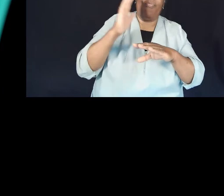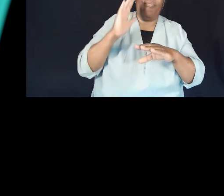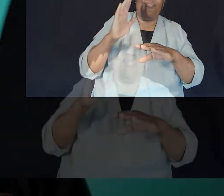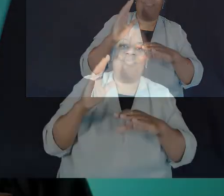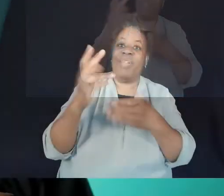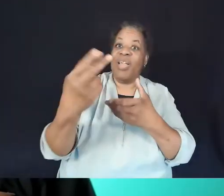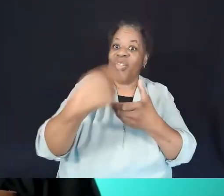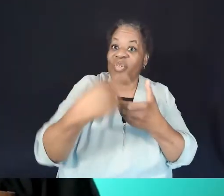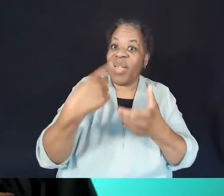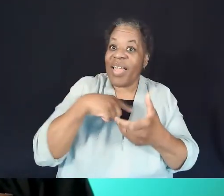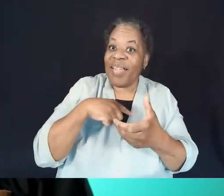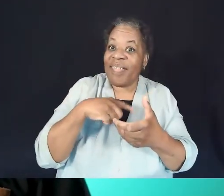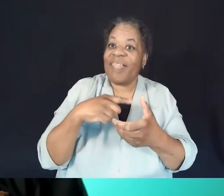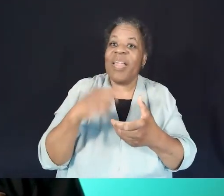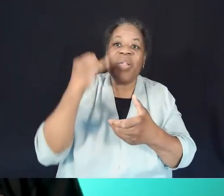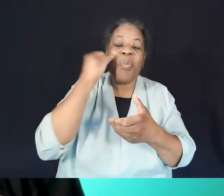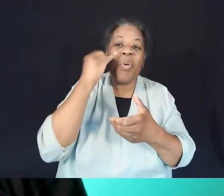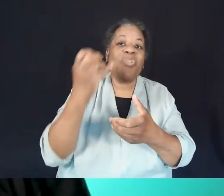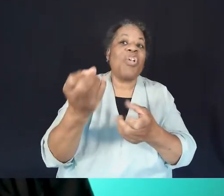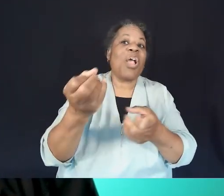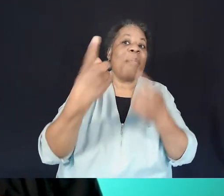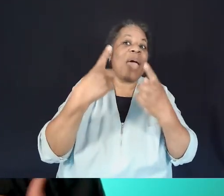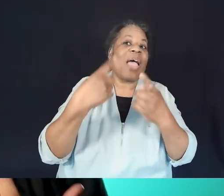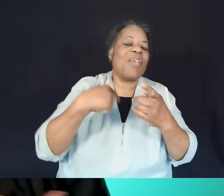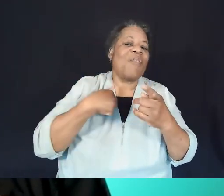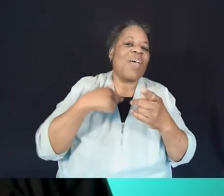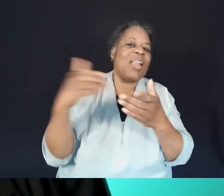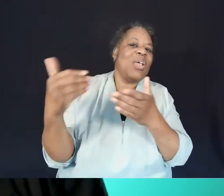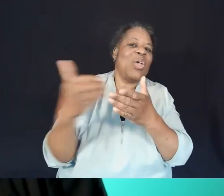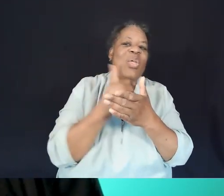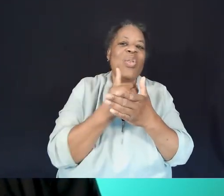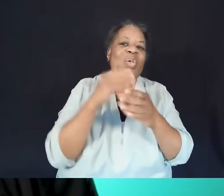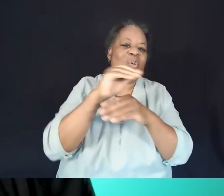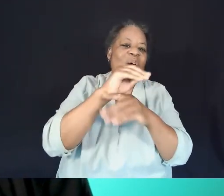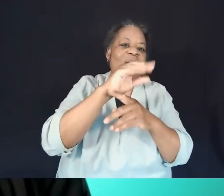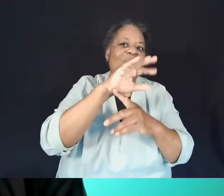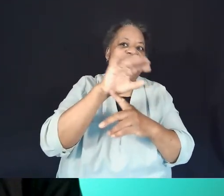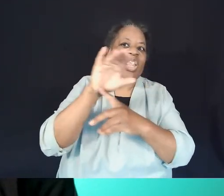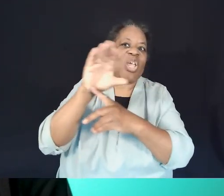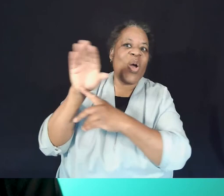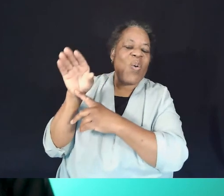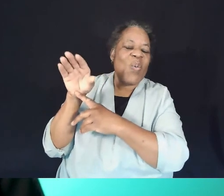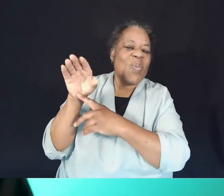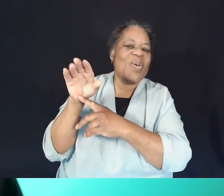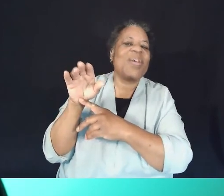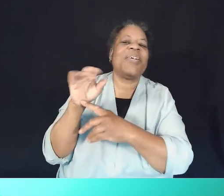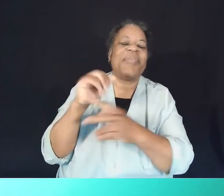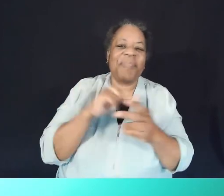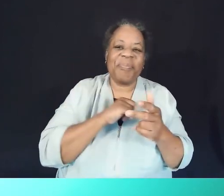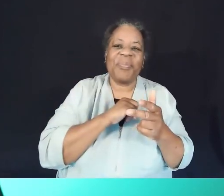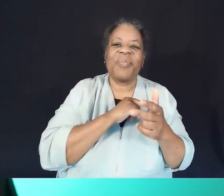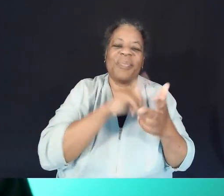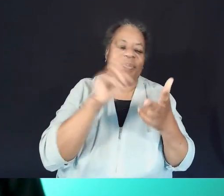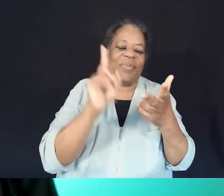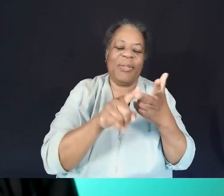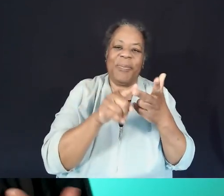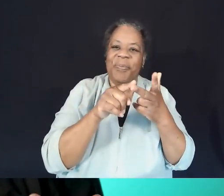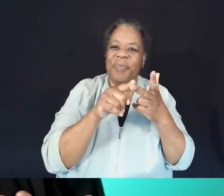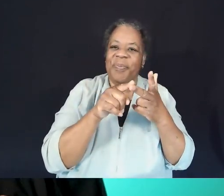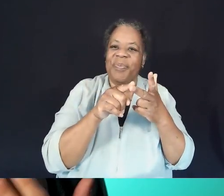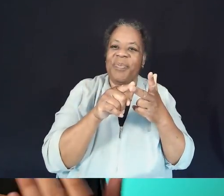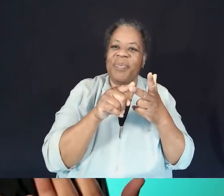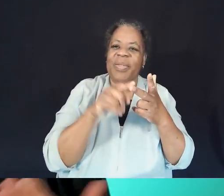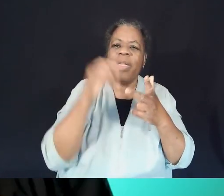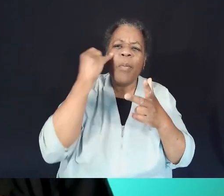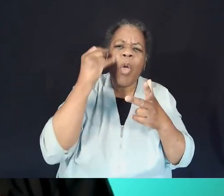back, you'll get to see a cool animated bumper video our team is creating out of the series graphic. And third, if you'd like to help